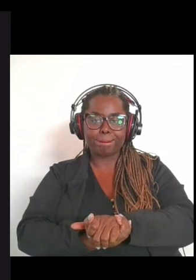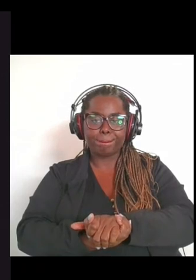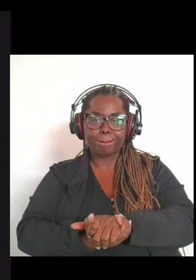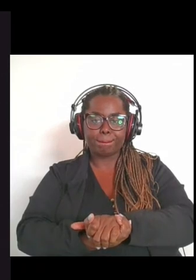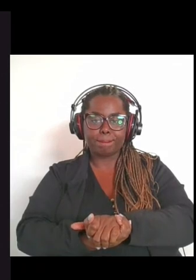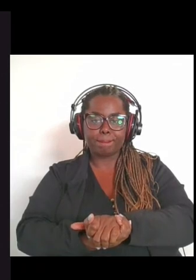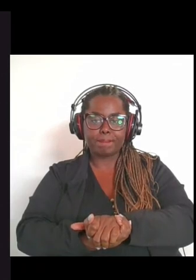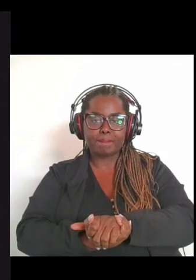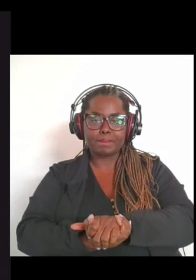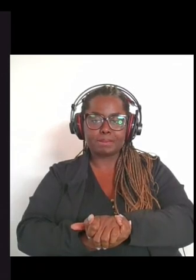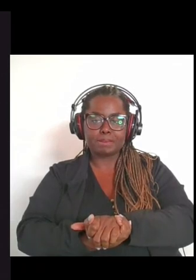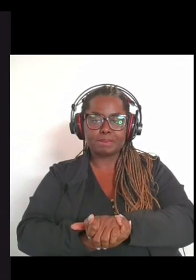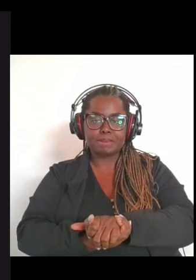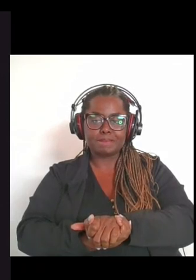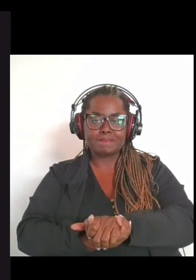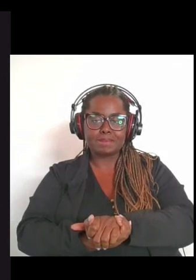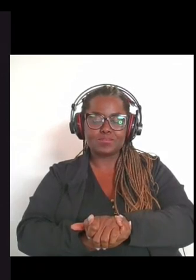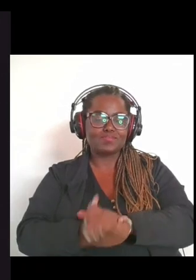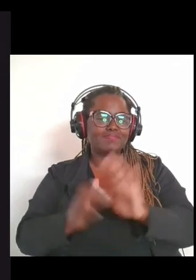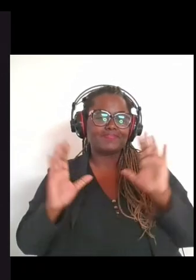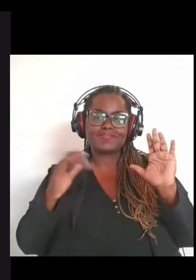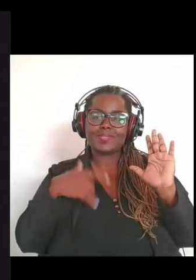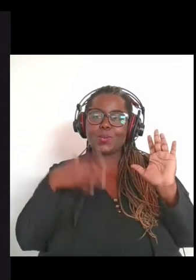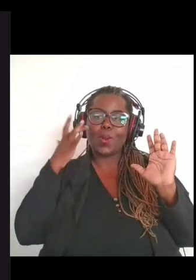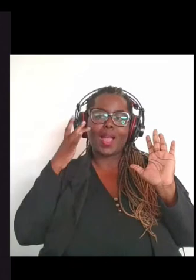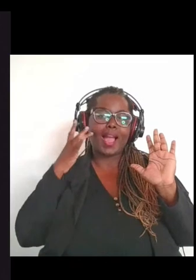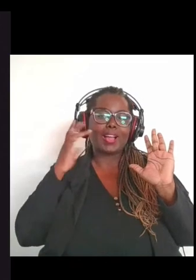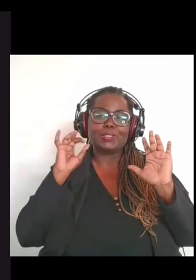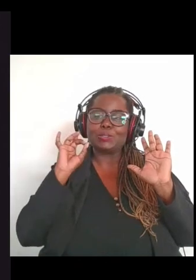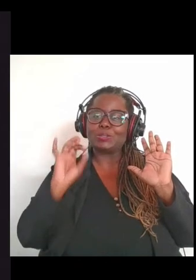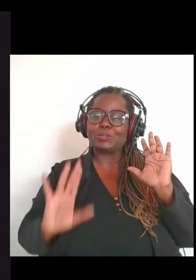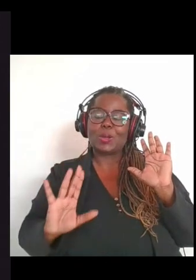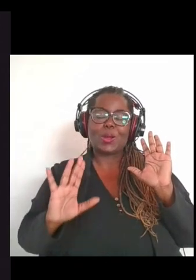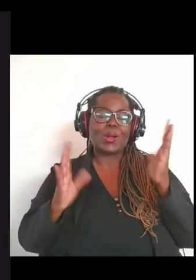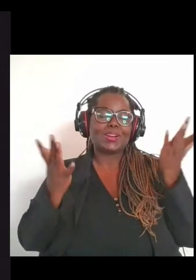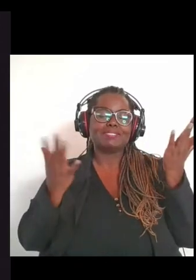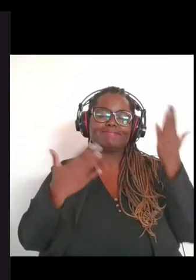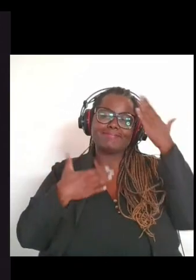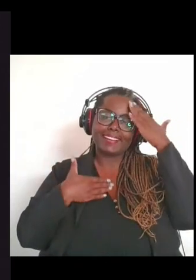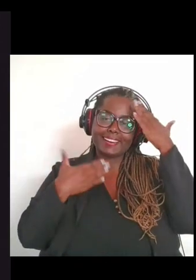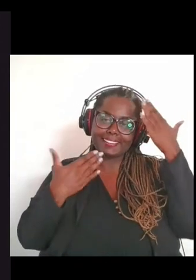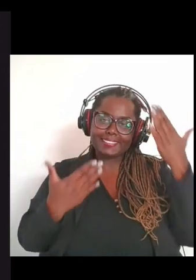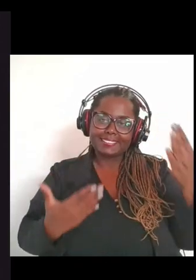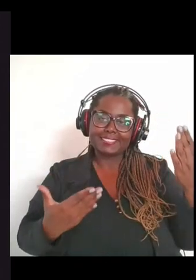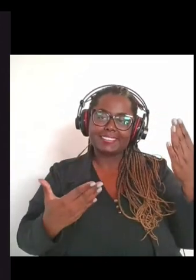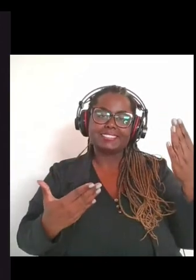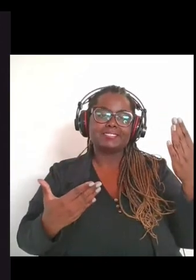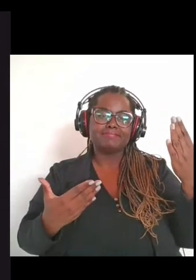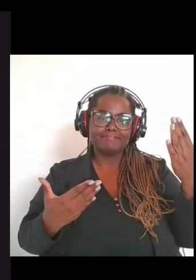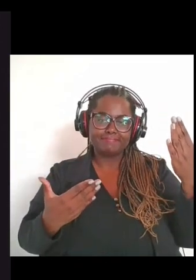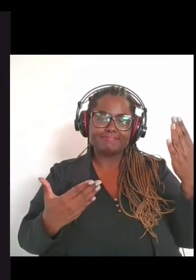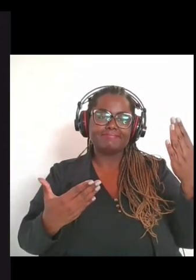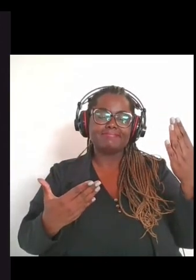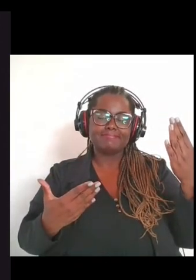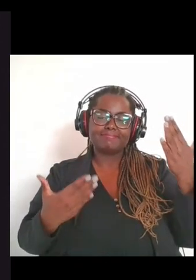we have to say thank you for this uh first wonderful